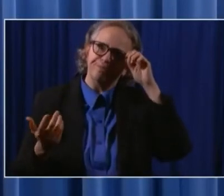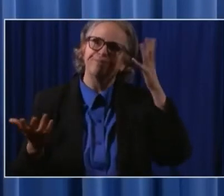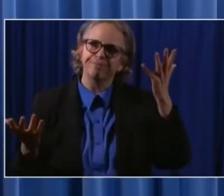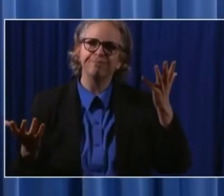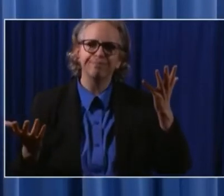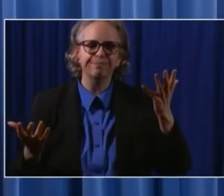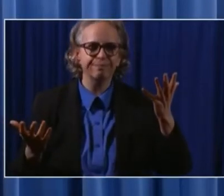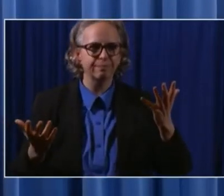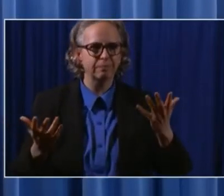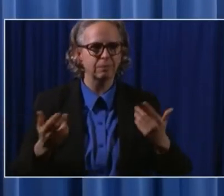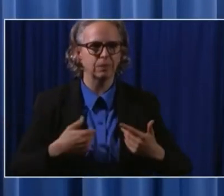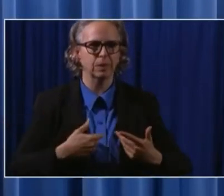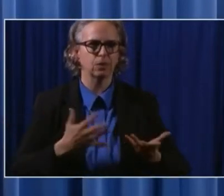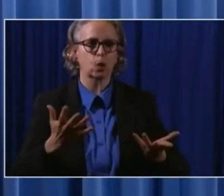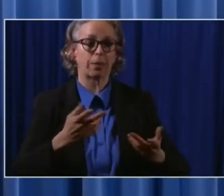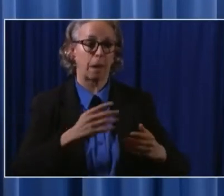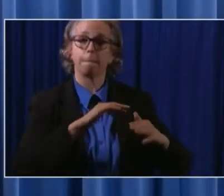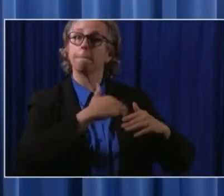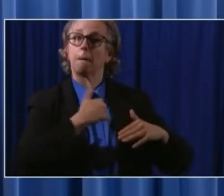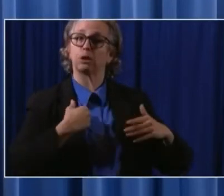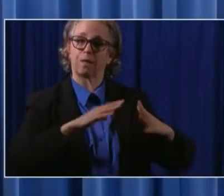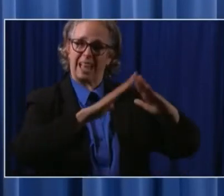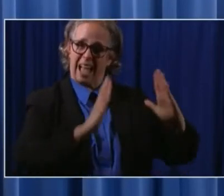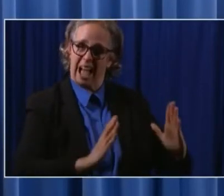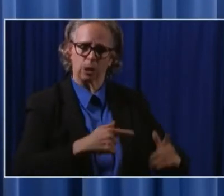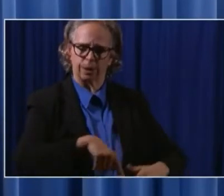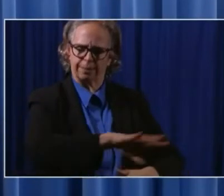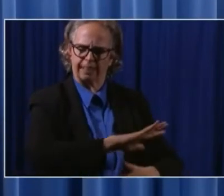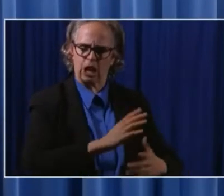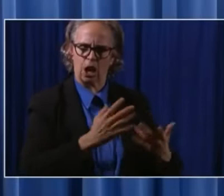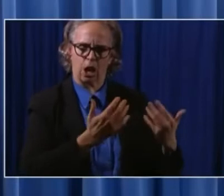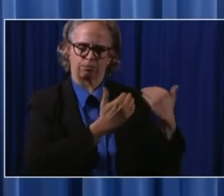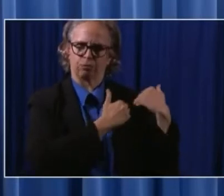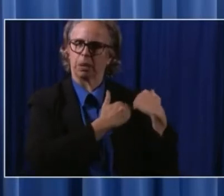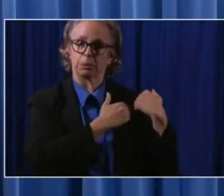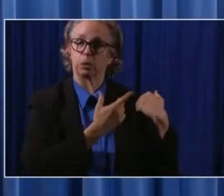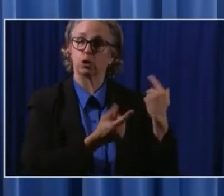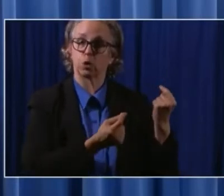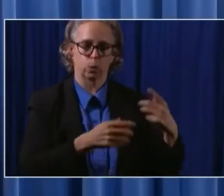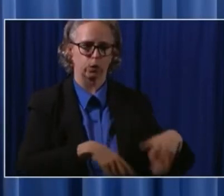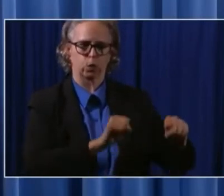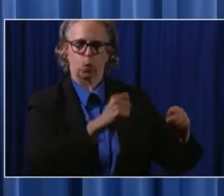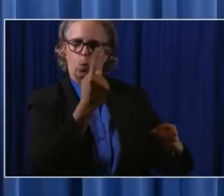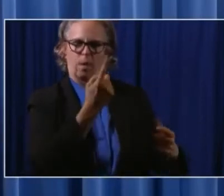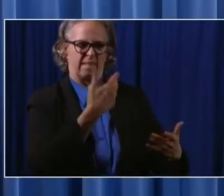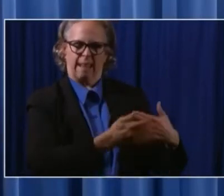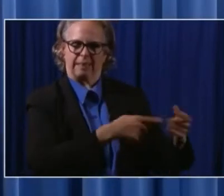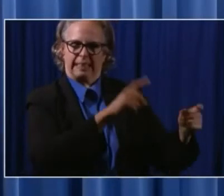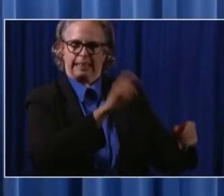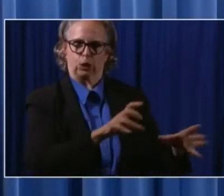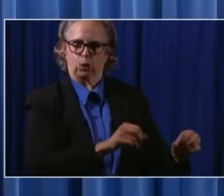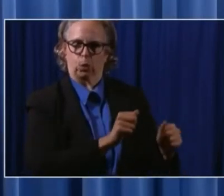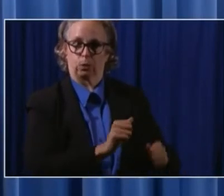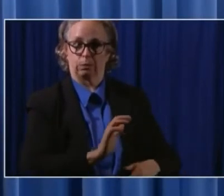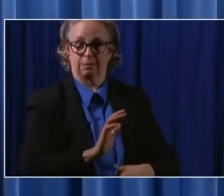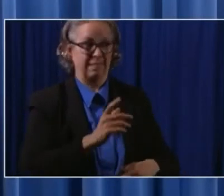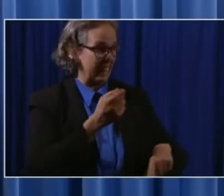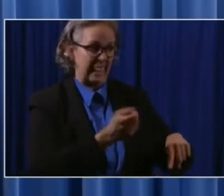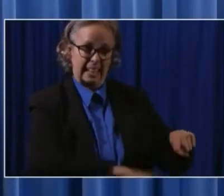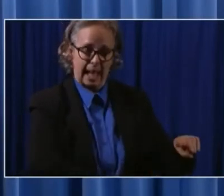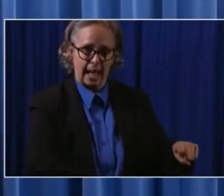House. It's their obligation to do something about this. If they cannot,